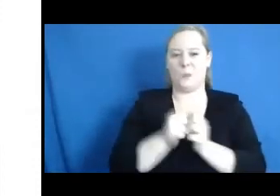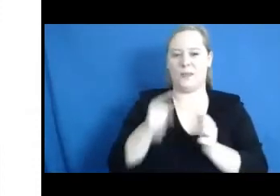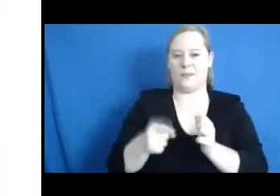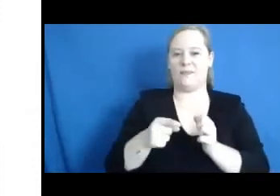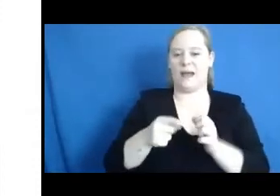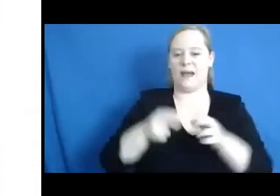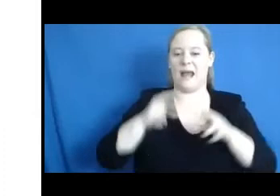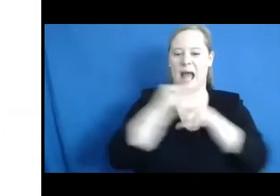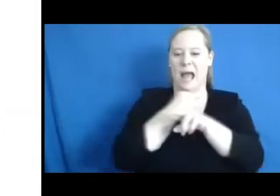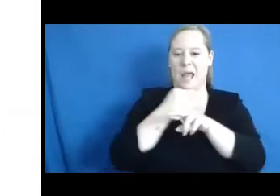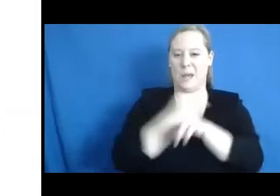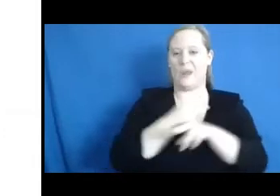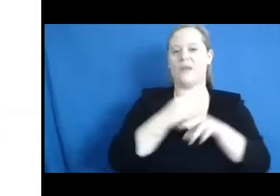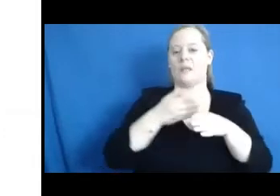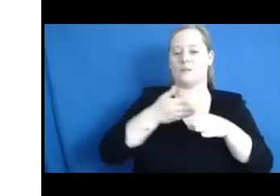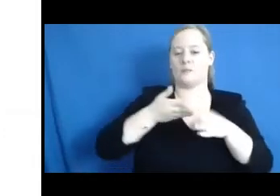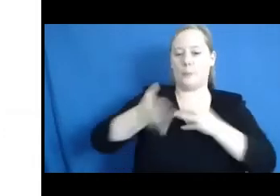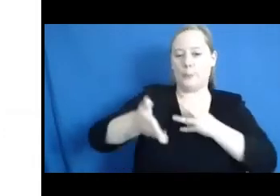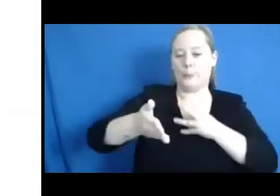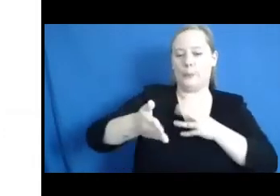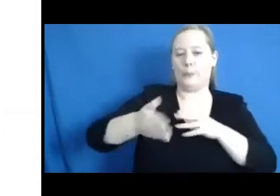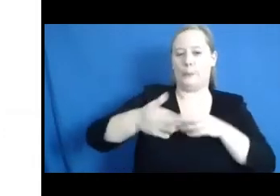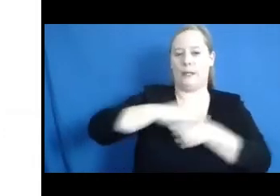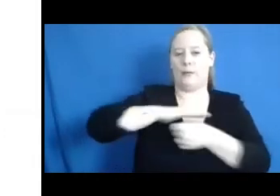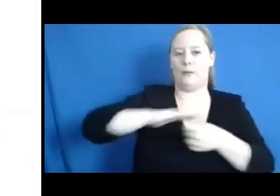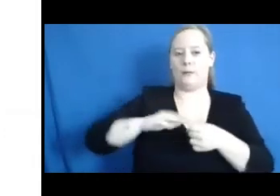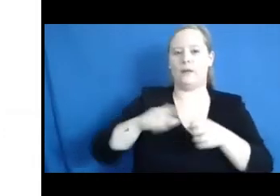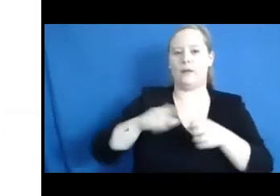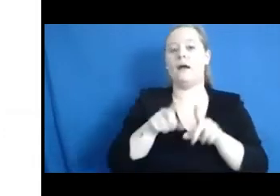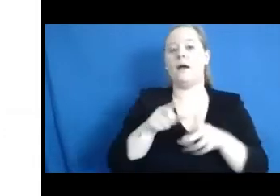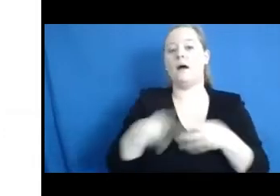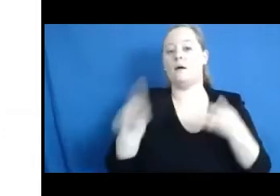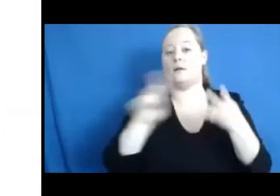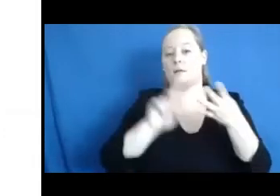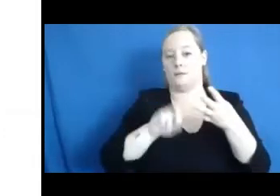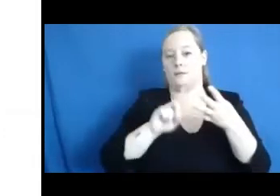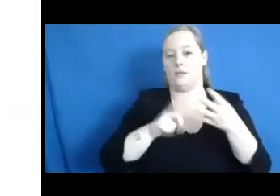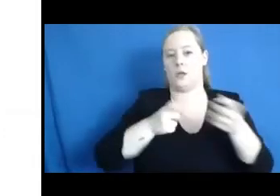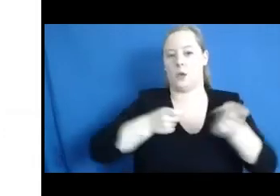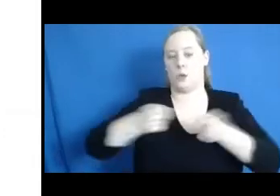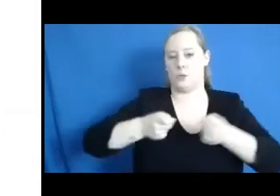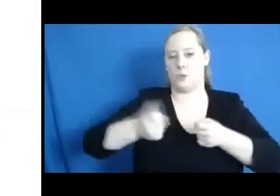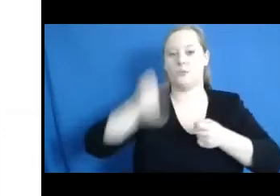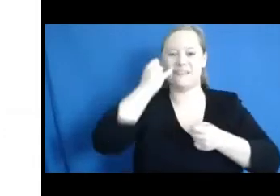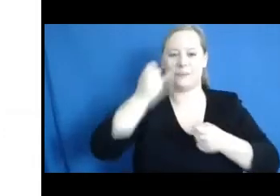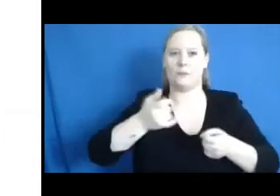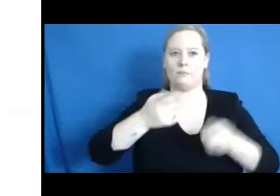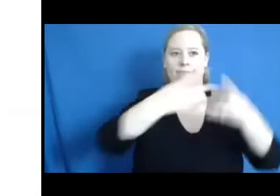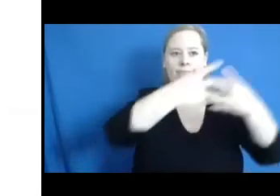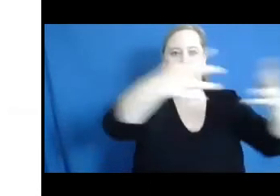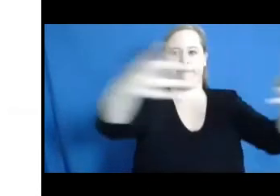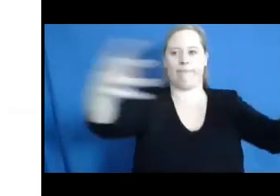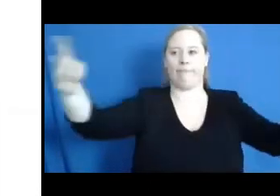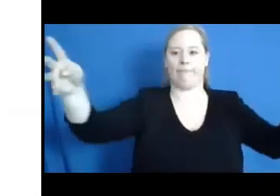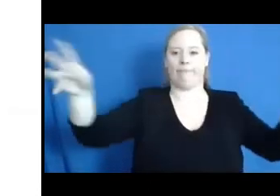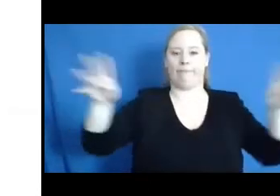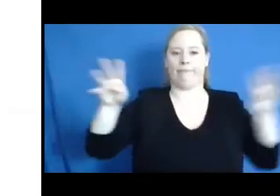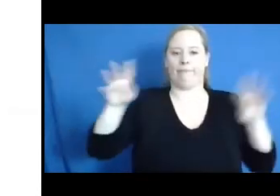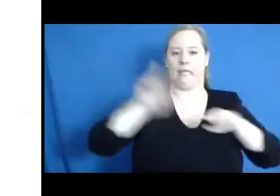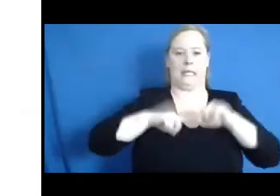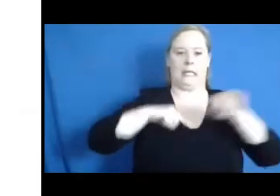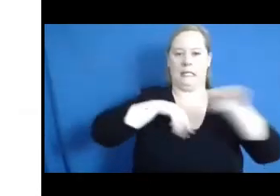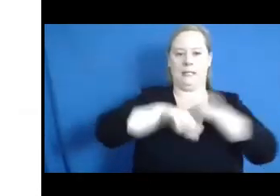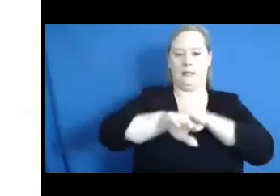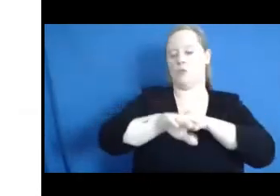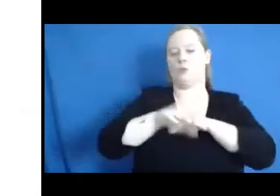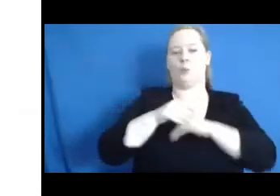site. And also institutional controls, so the site was fenced off and the public prohibited from accessing the